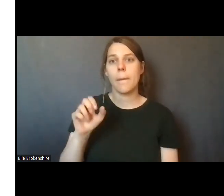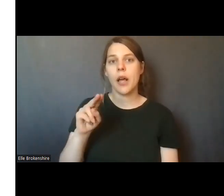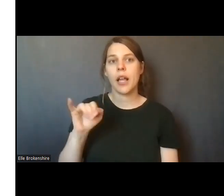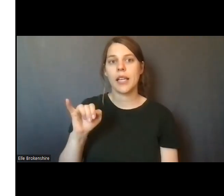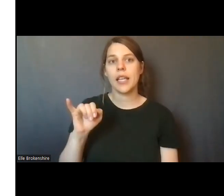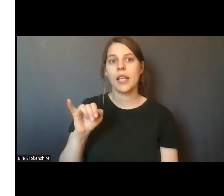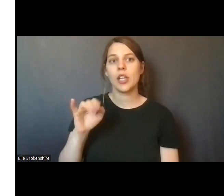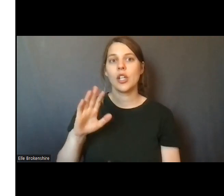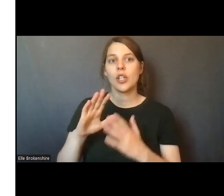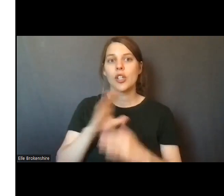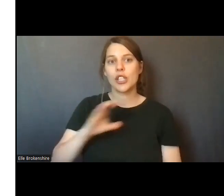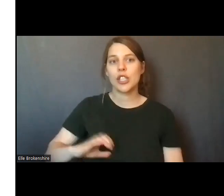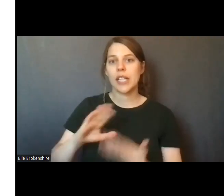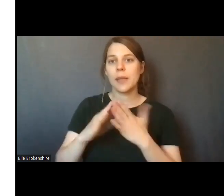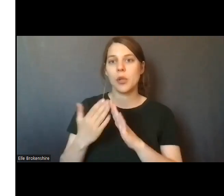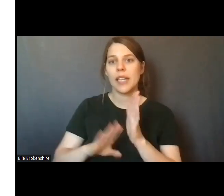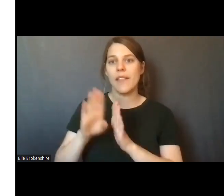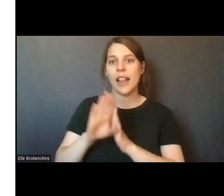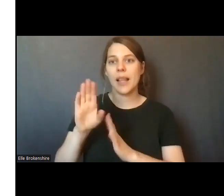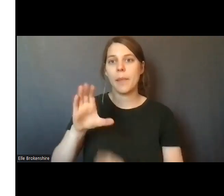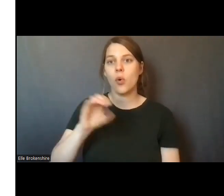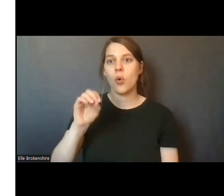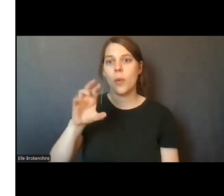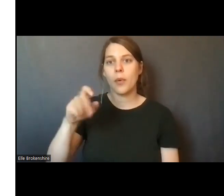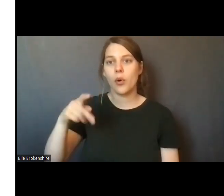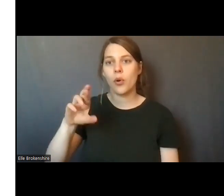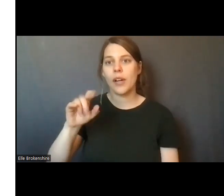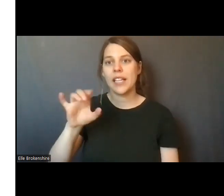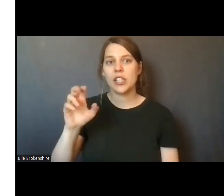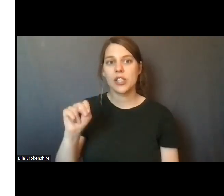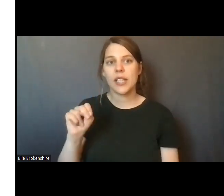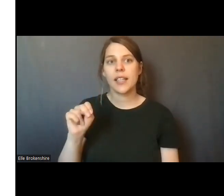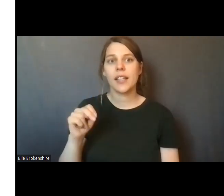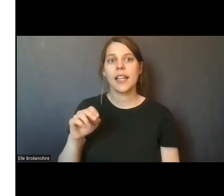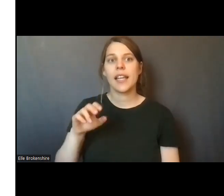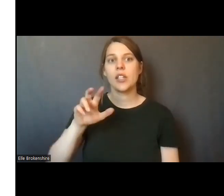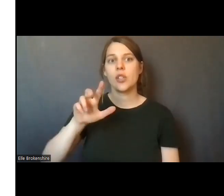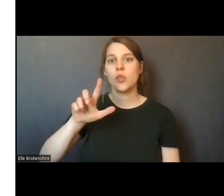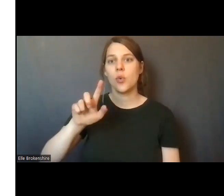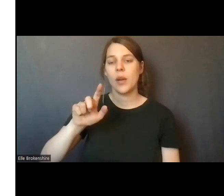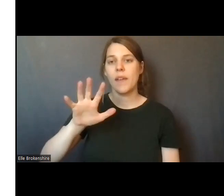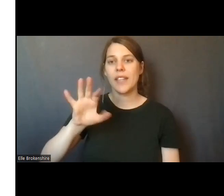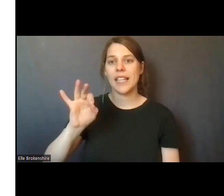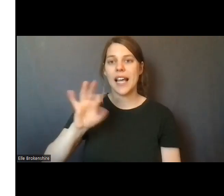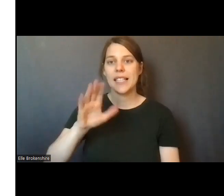Development Corporation, located at 2159 Center Avenue. The total development cost